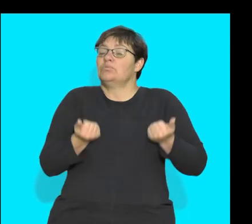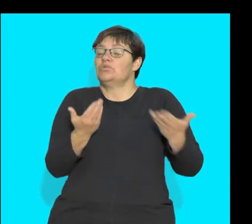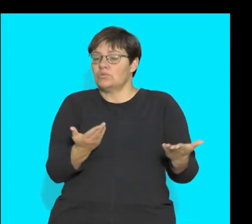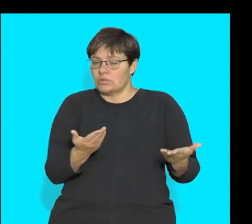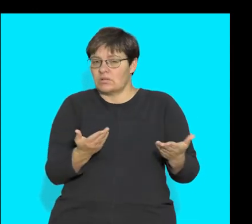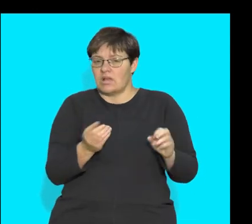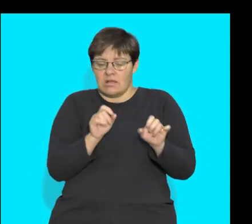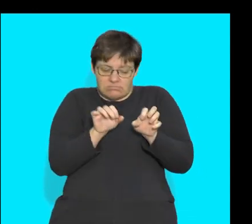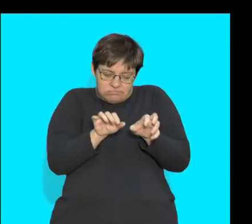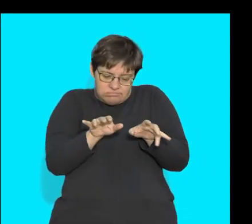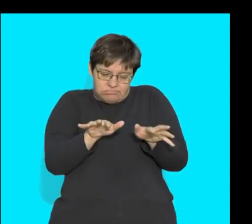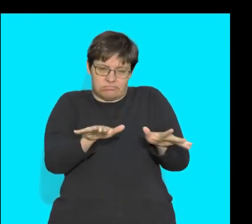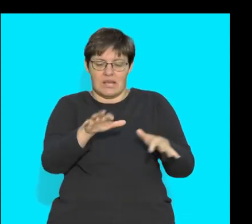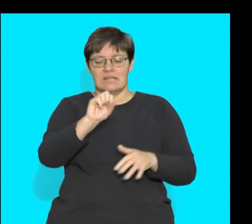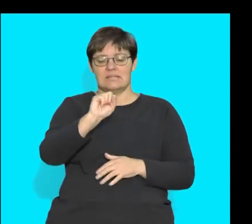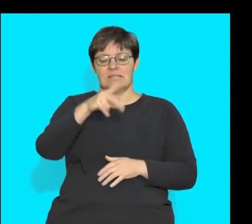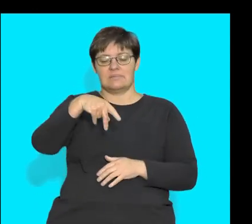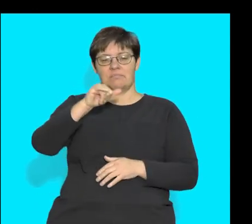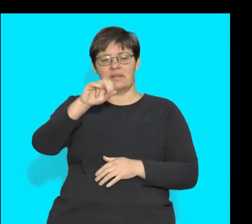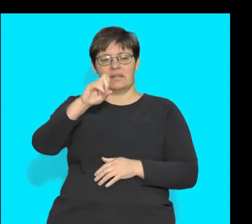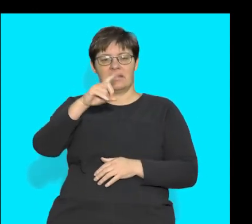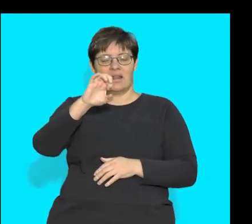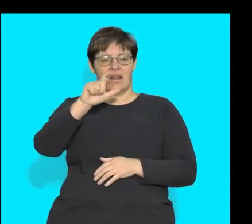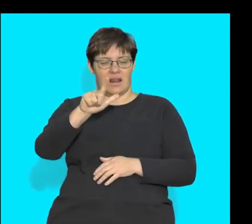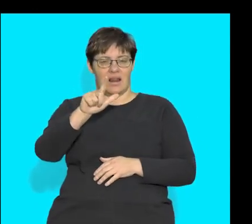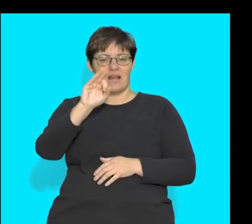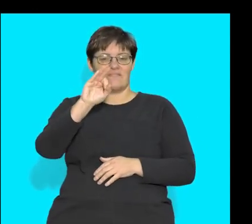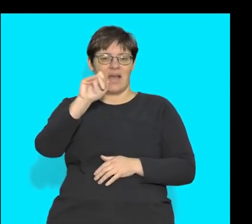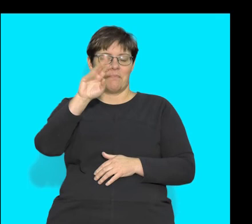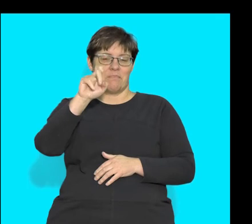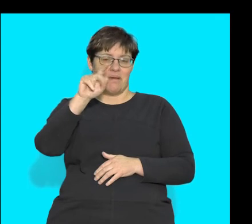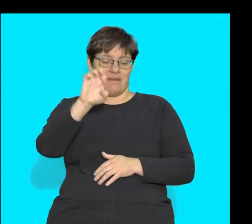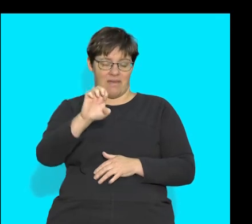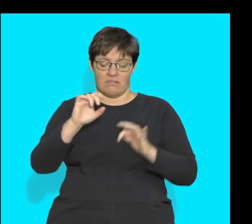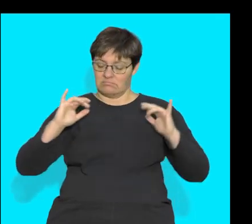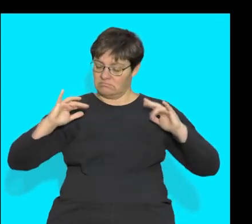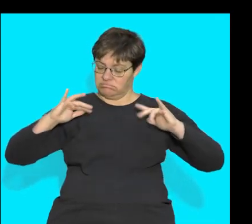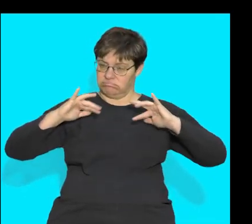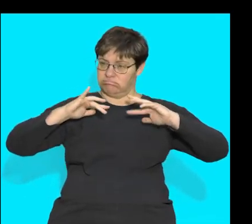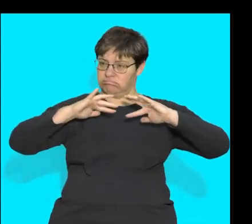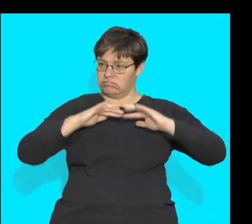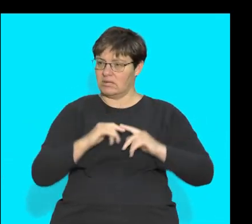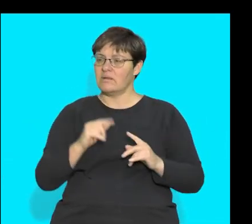produce what we call spindle fibers. That's only a concept you'll see later. And what they